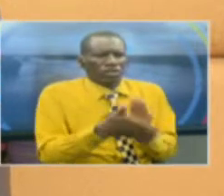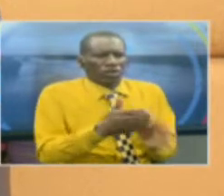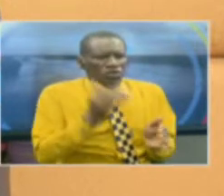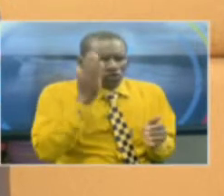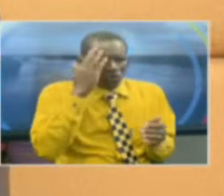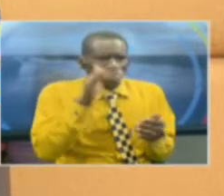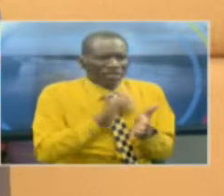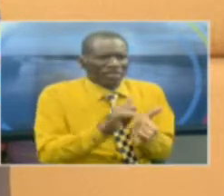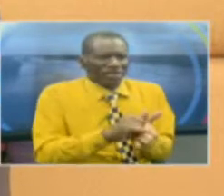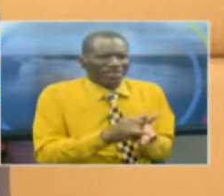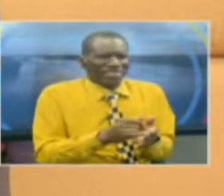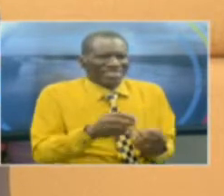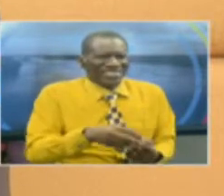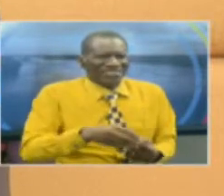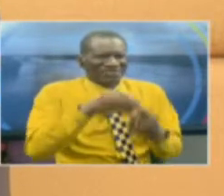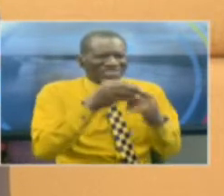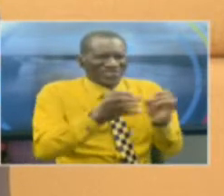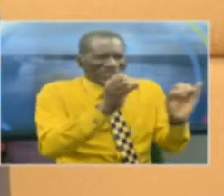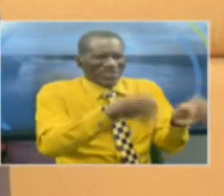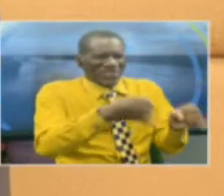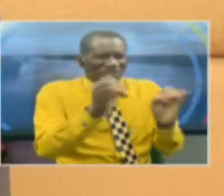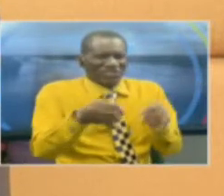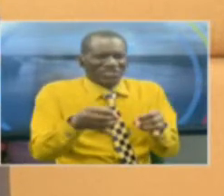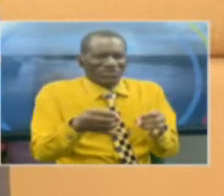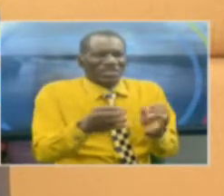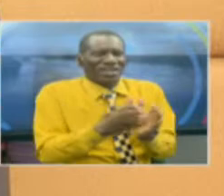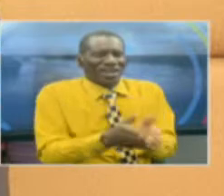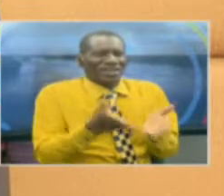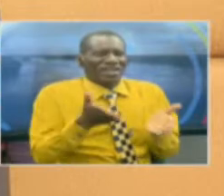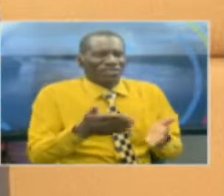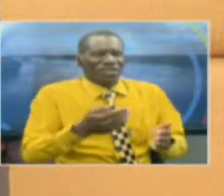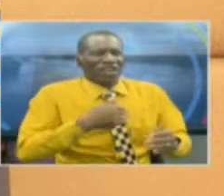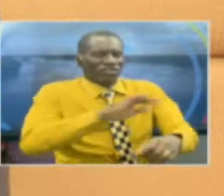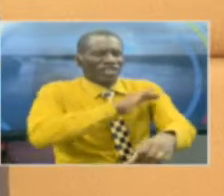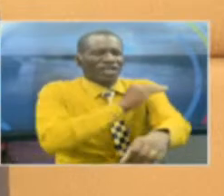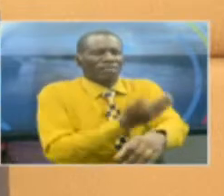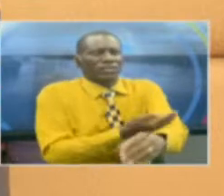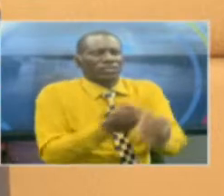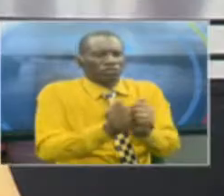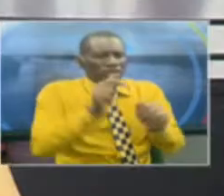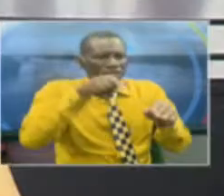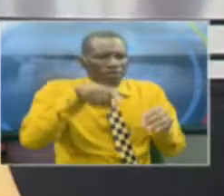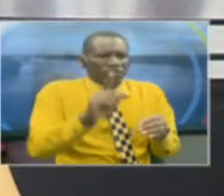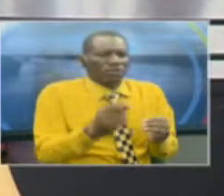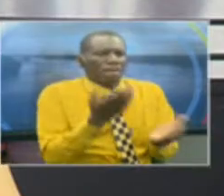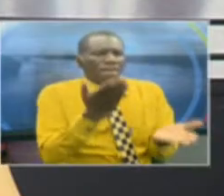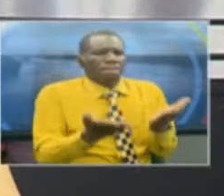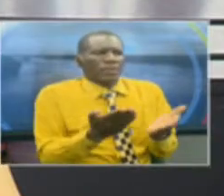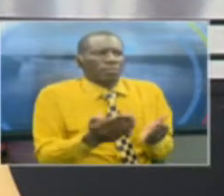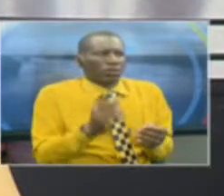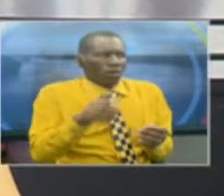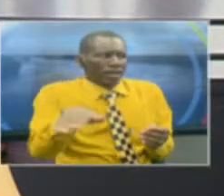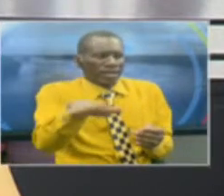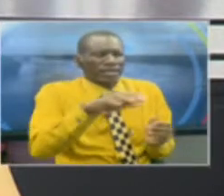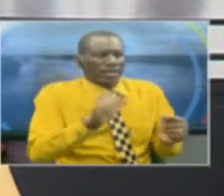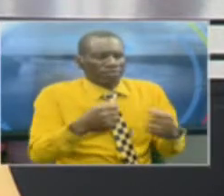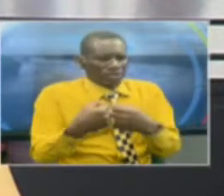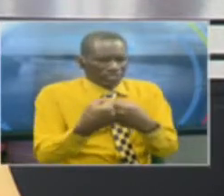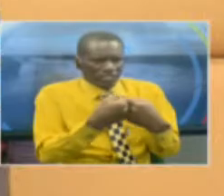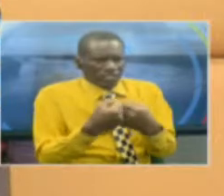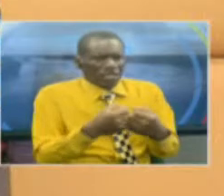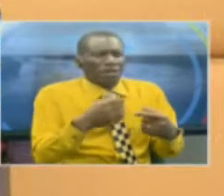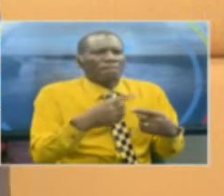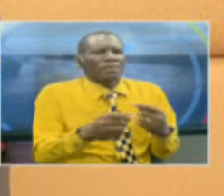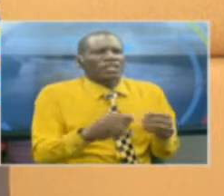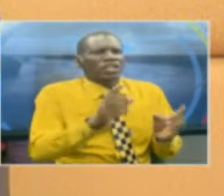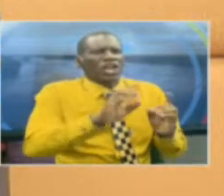they are unique individuals with enough capacities within them. Maybe one area may be challenged, but doesn't mean the